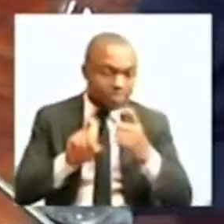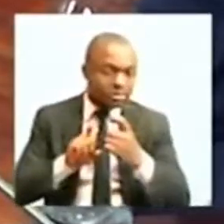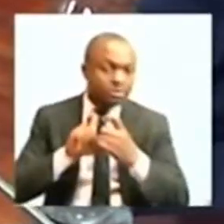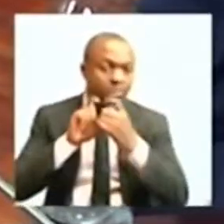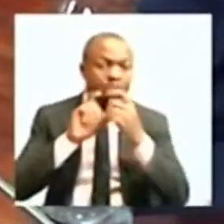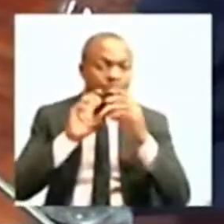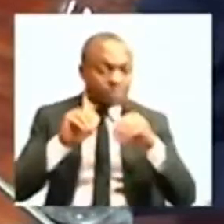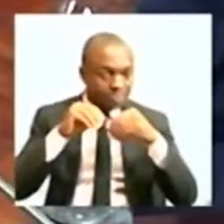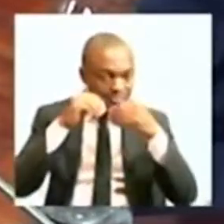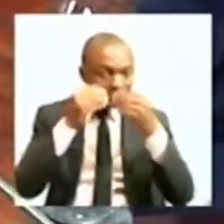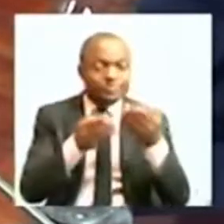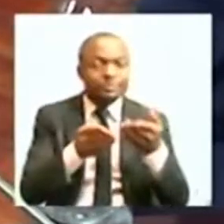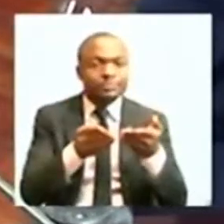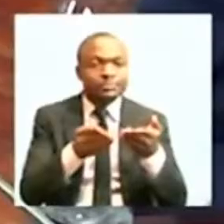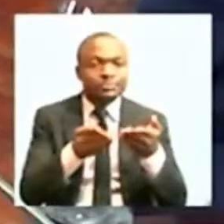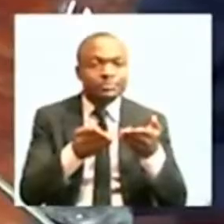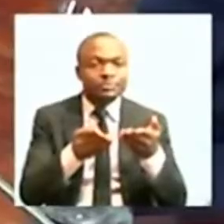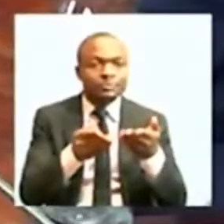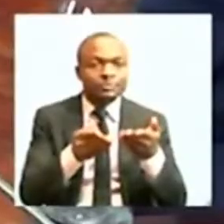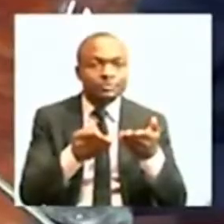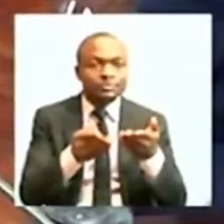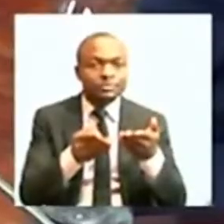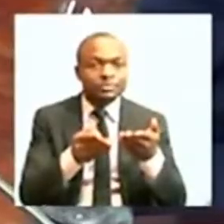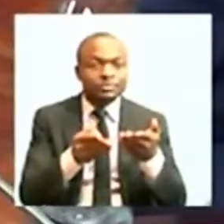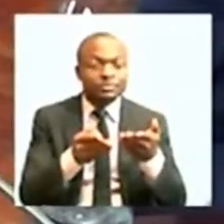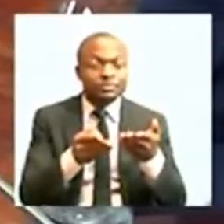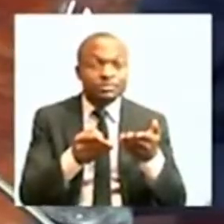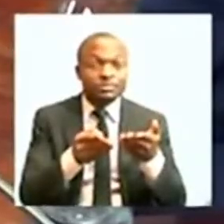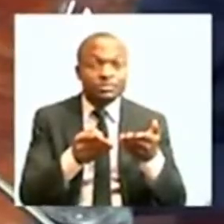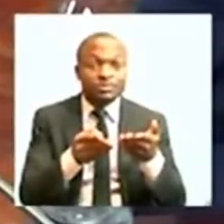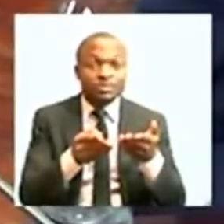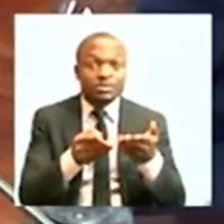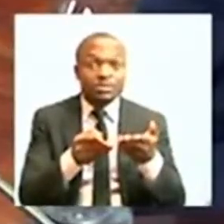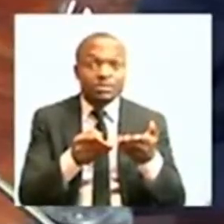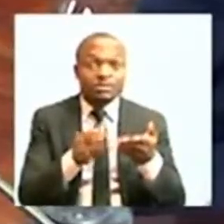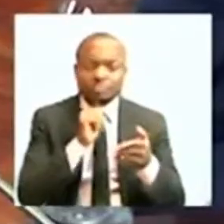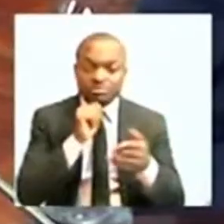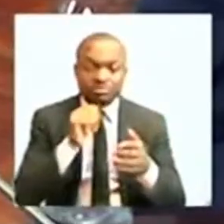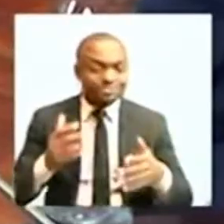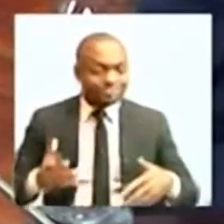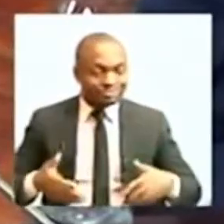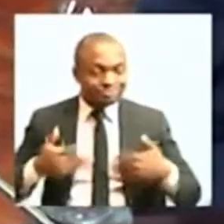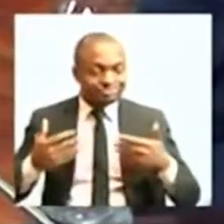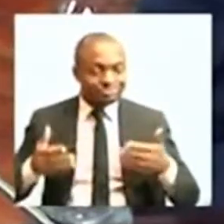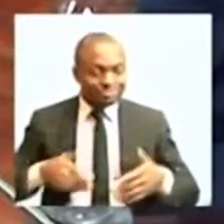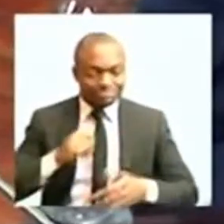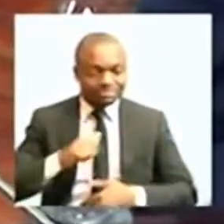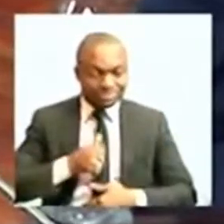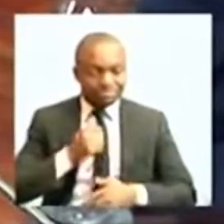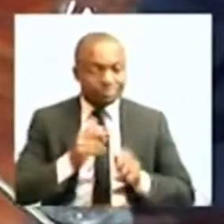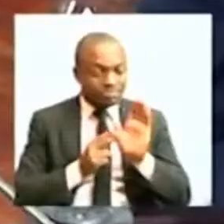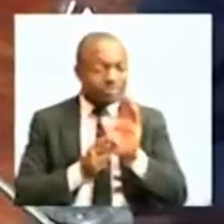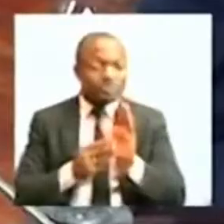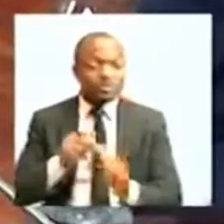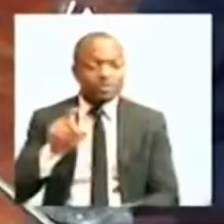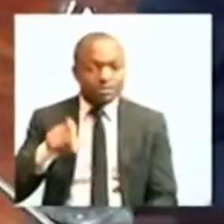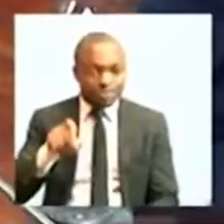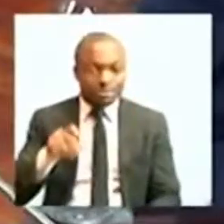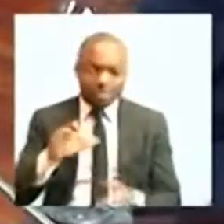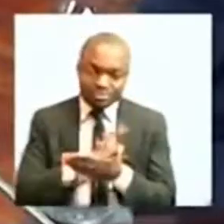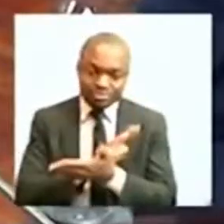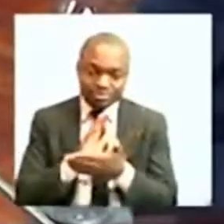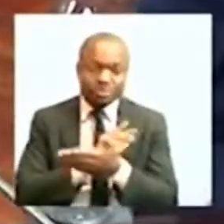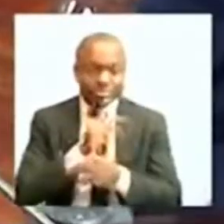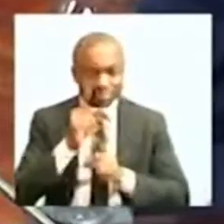a communique of dissatisfaction from ourselves and an indication that there is need to expedite process.